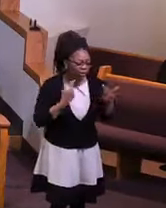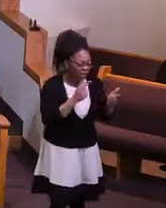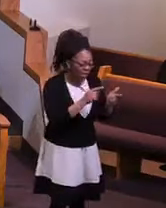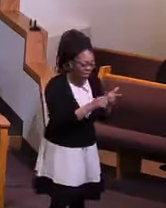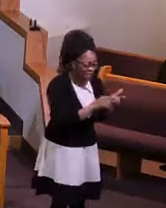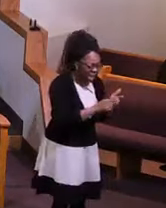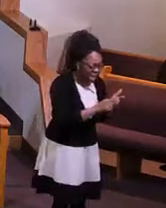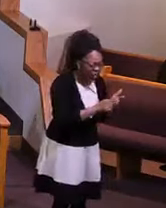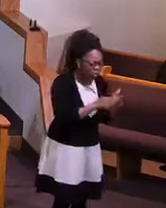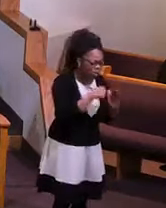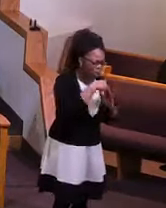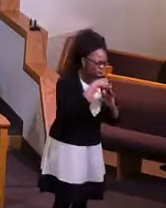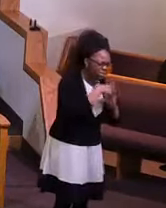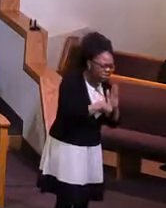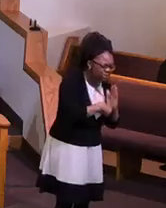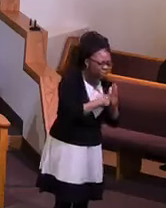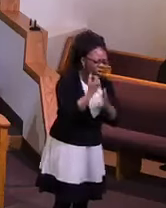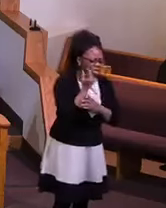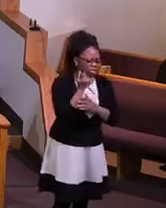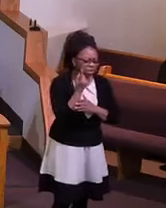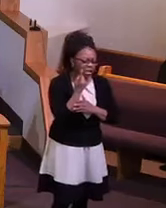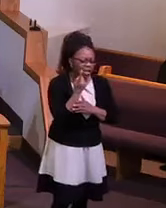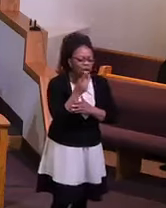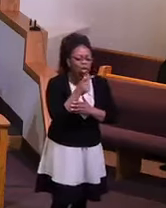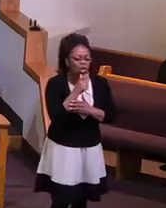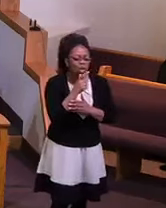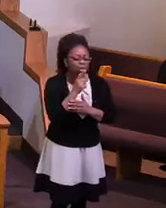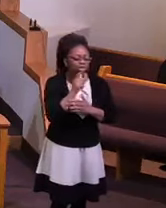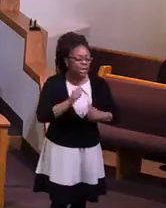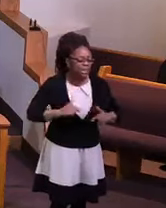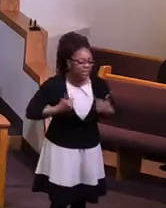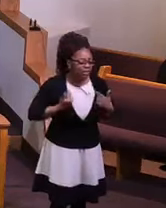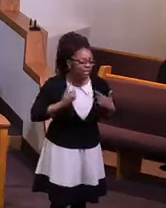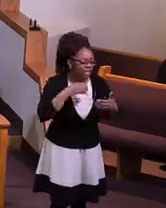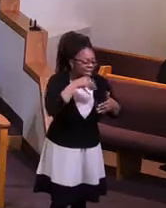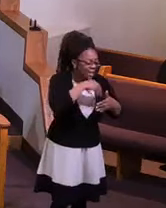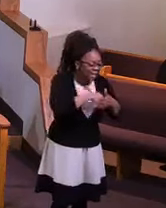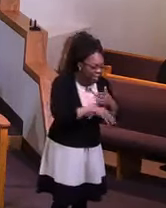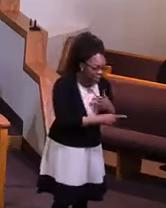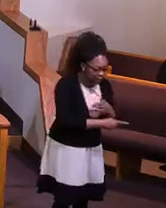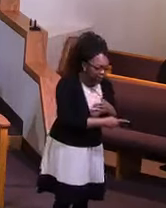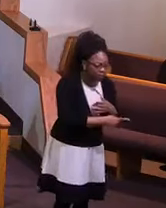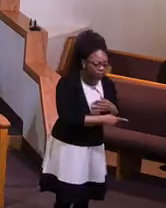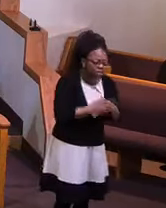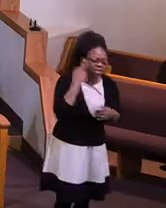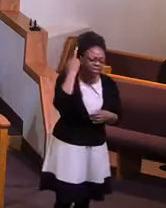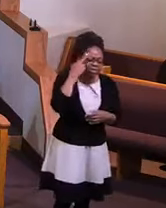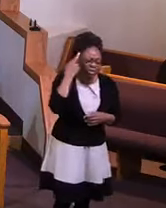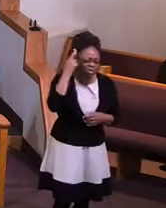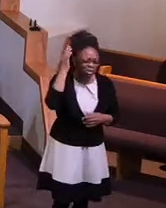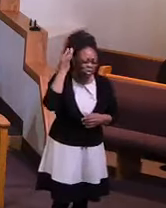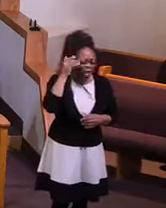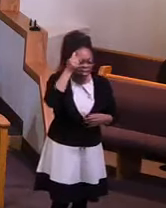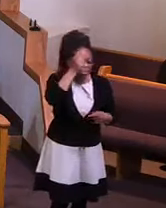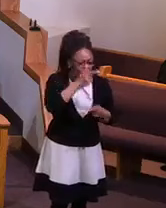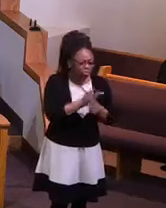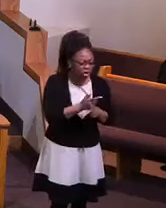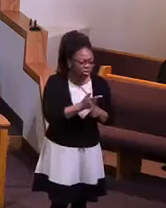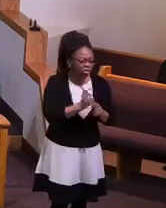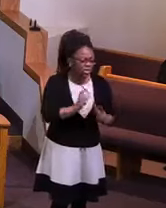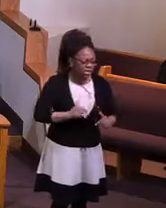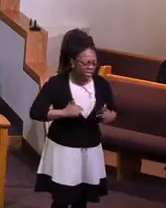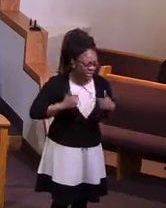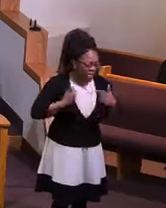we want to go deeper and figure out who's living in him. There's a reason why this brother is living among the